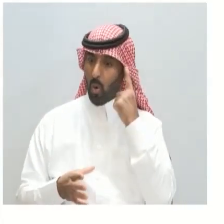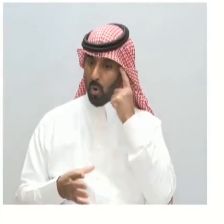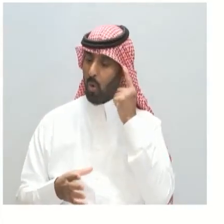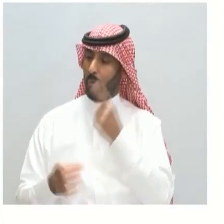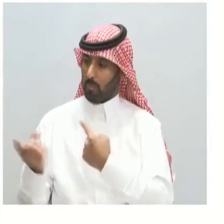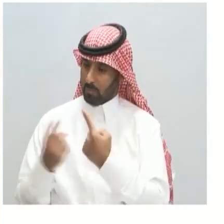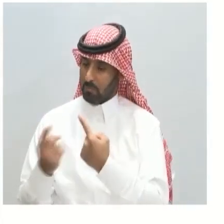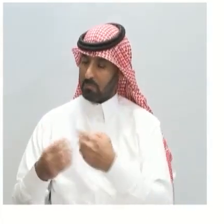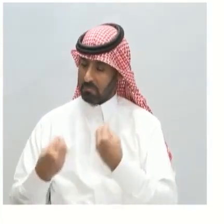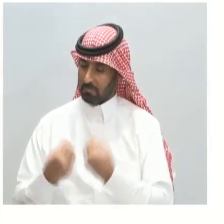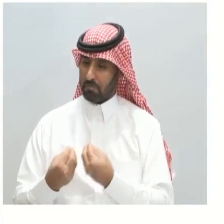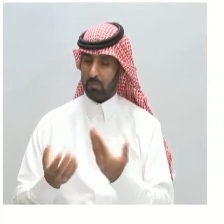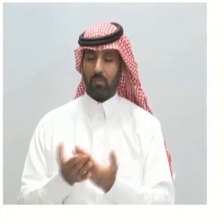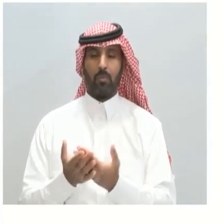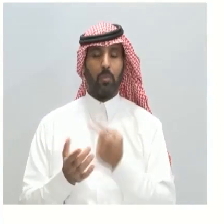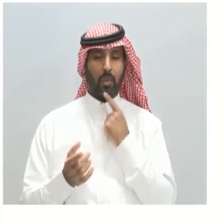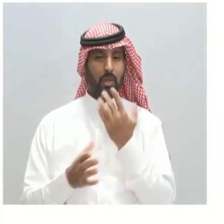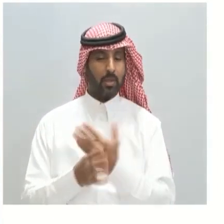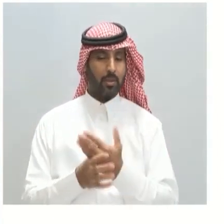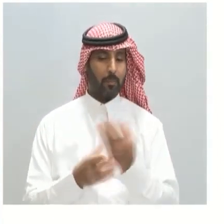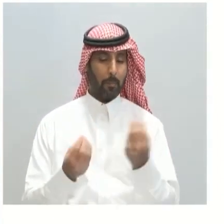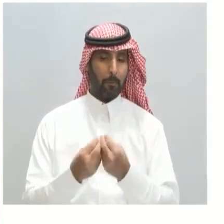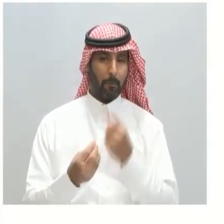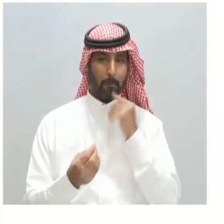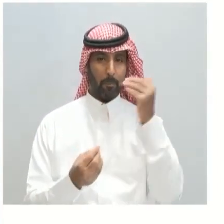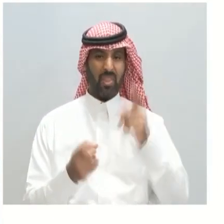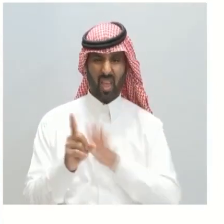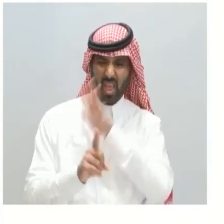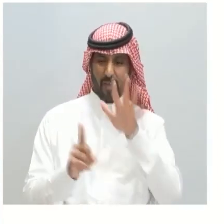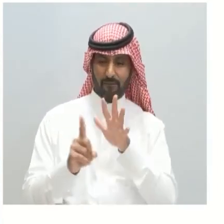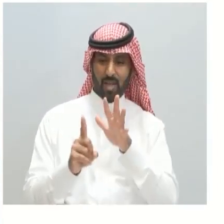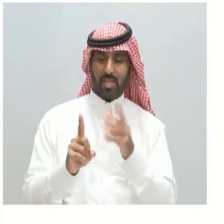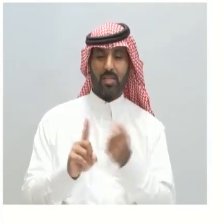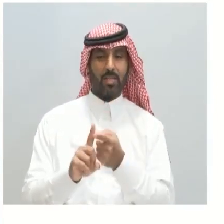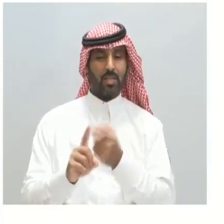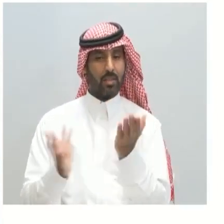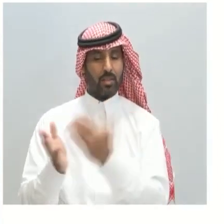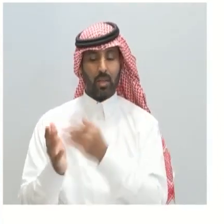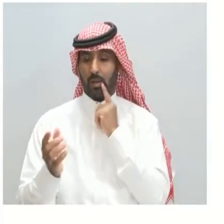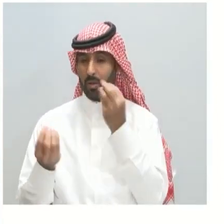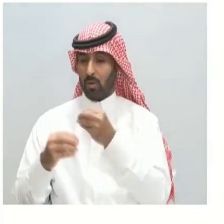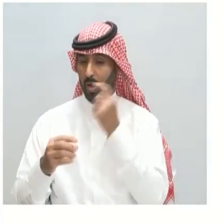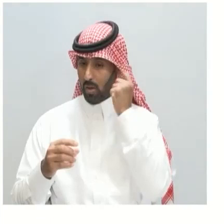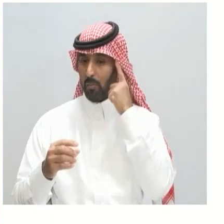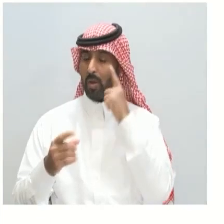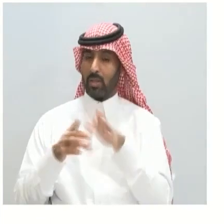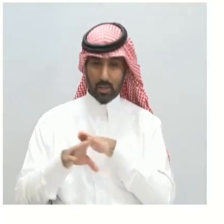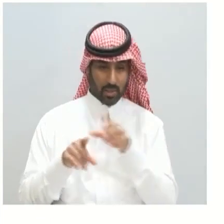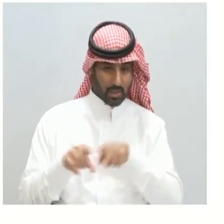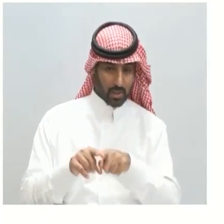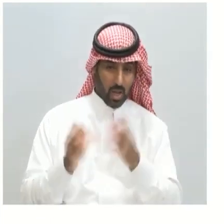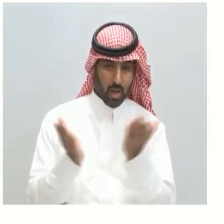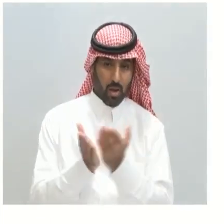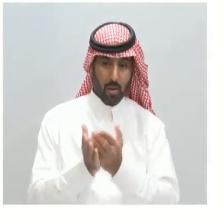get to know them more. So this is the cause here. And this is here is the effect. The more I get to know my classmates,